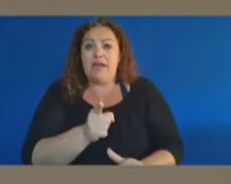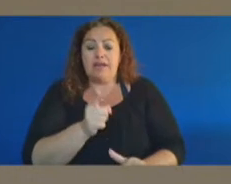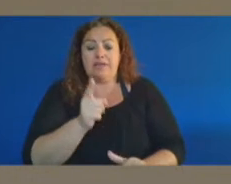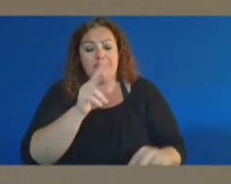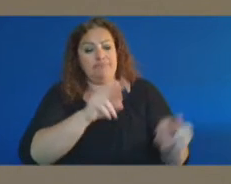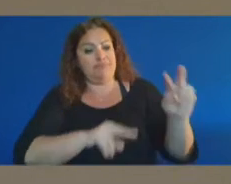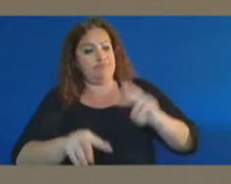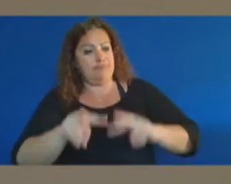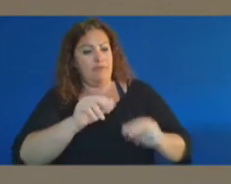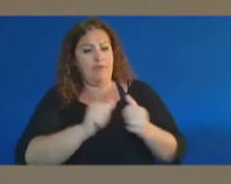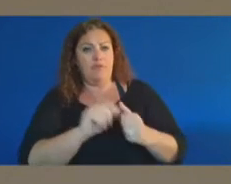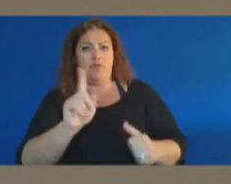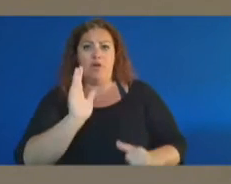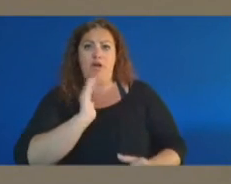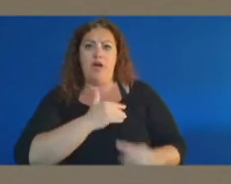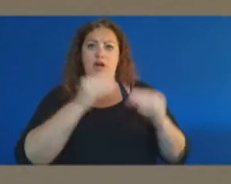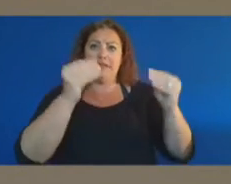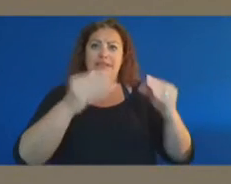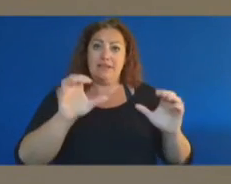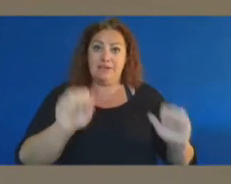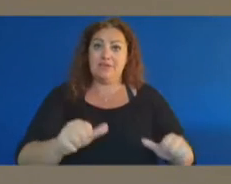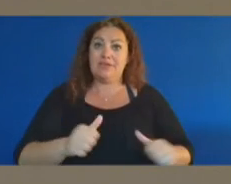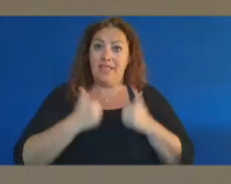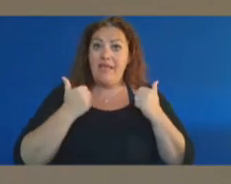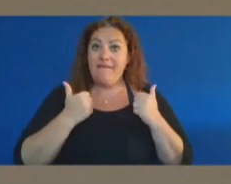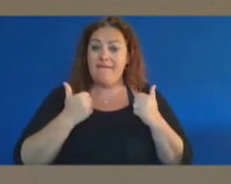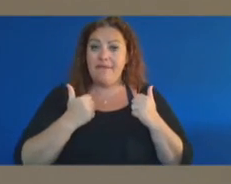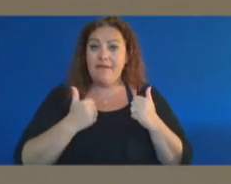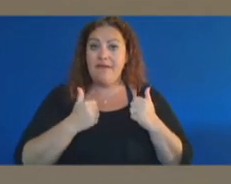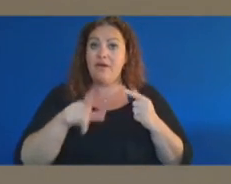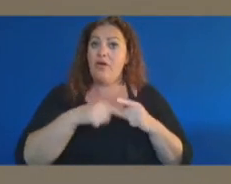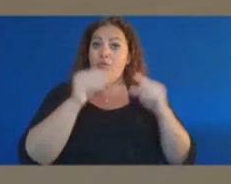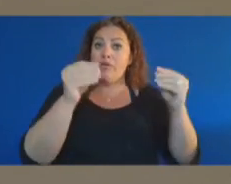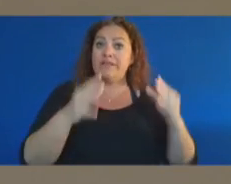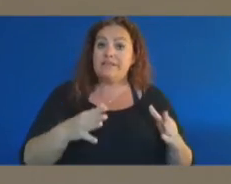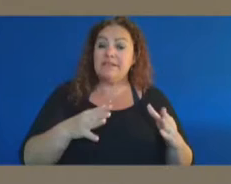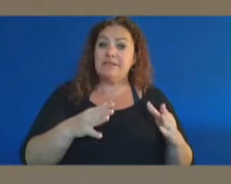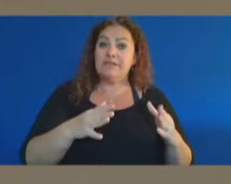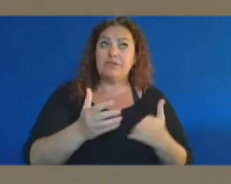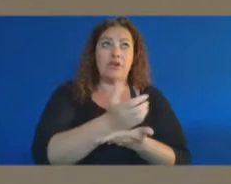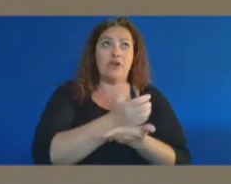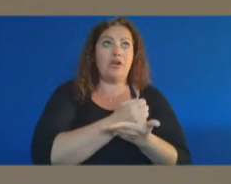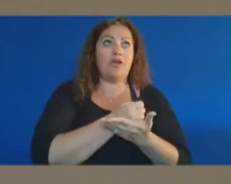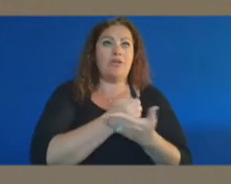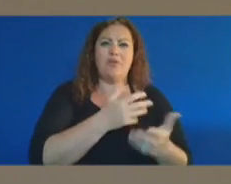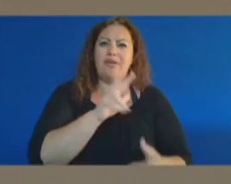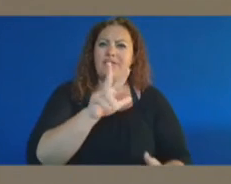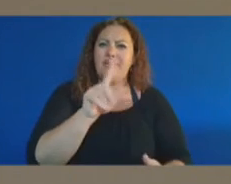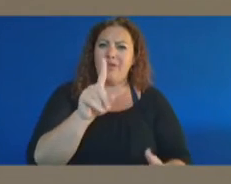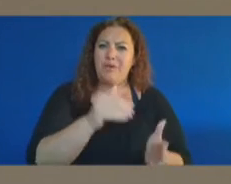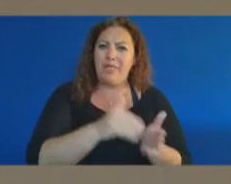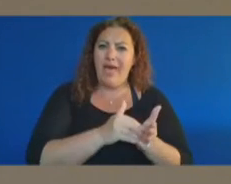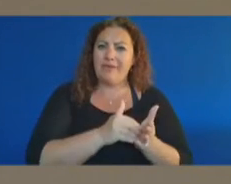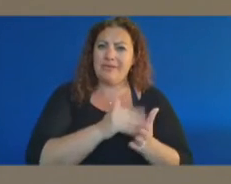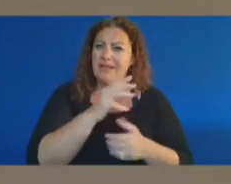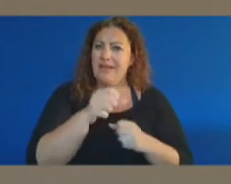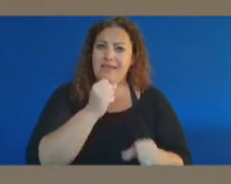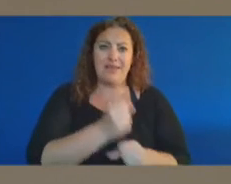terms of where our teachers can live so when teachers are making what is it 31,000 a